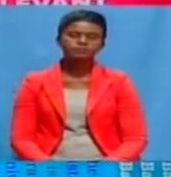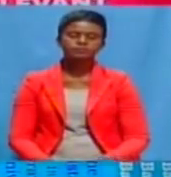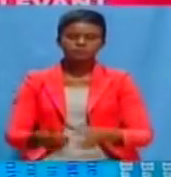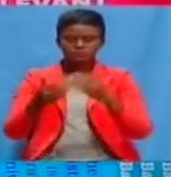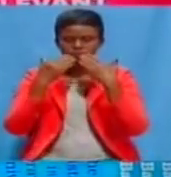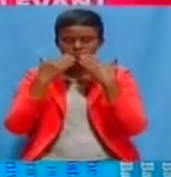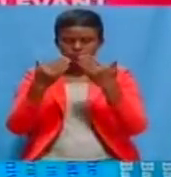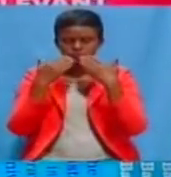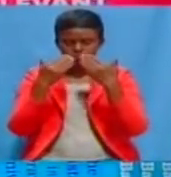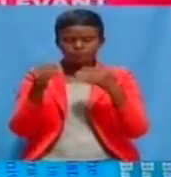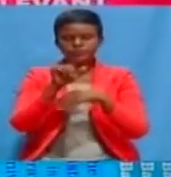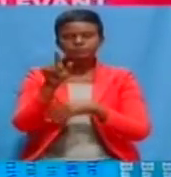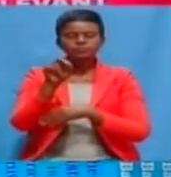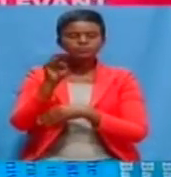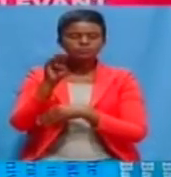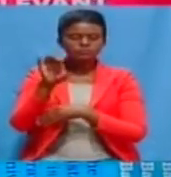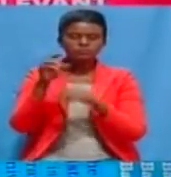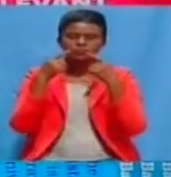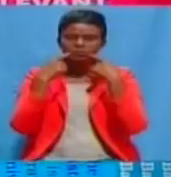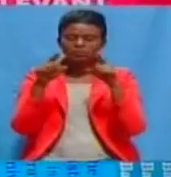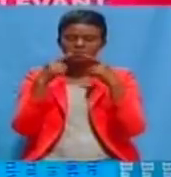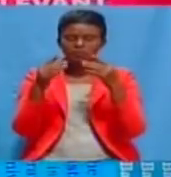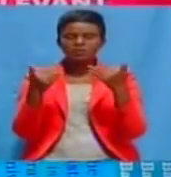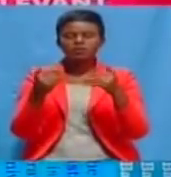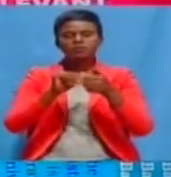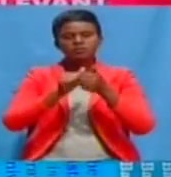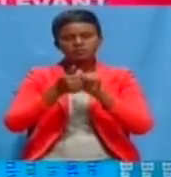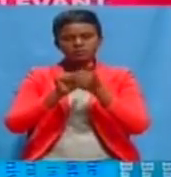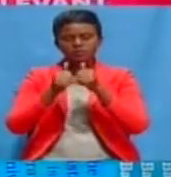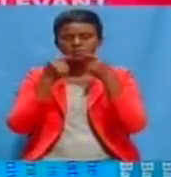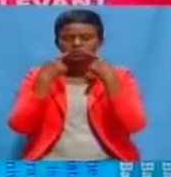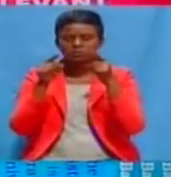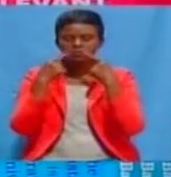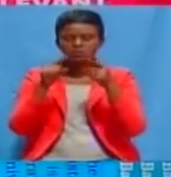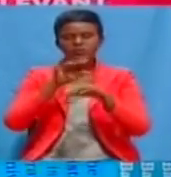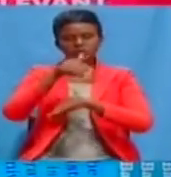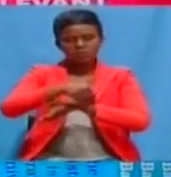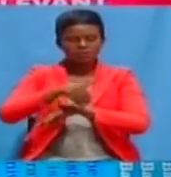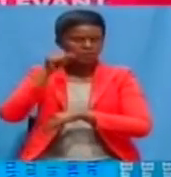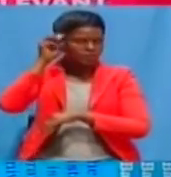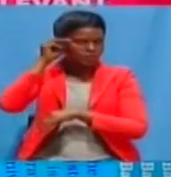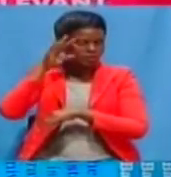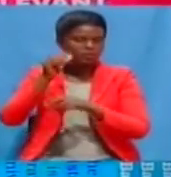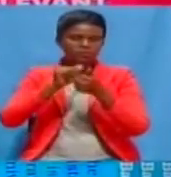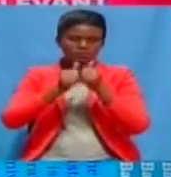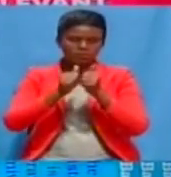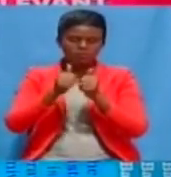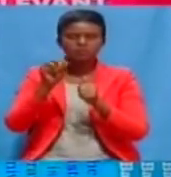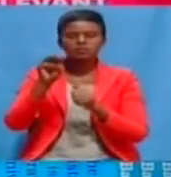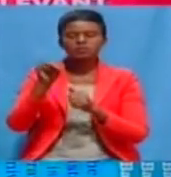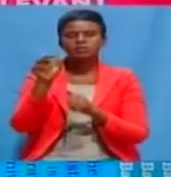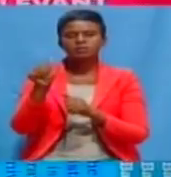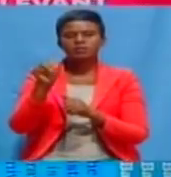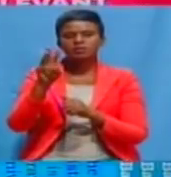Thank you for staying with us on ZNBC TV Main News. We now present sports news on the segment tonight. Minister of Sports Moses Maweri